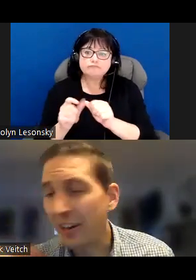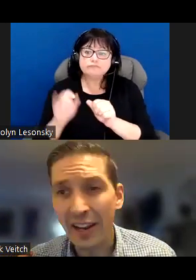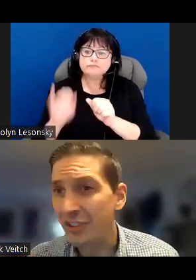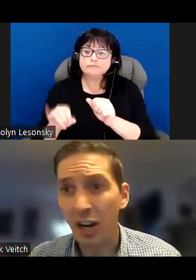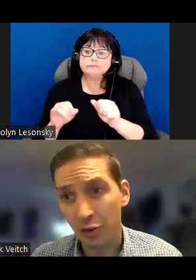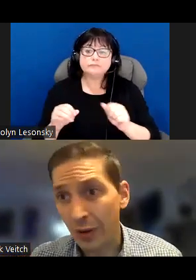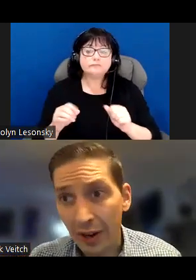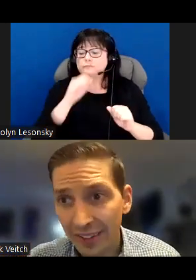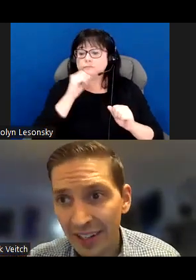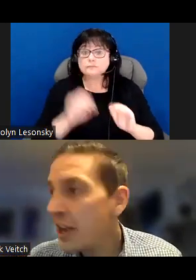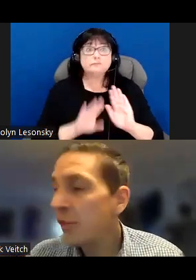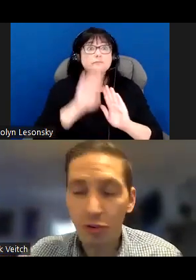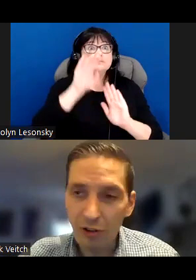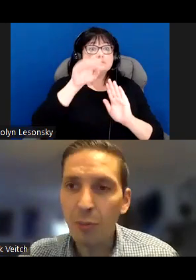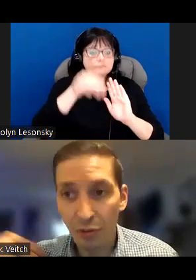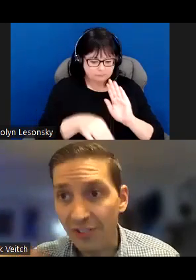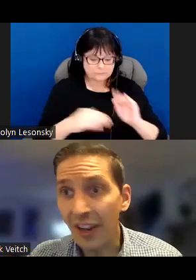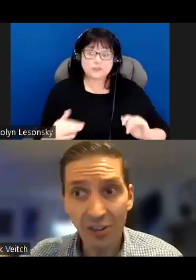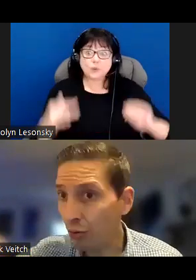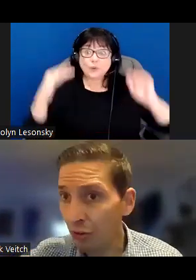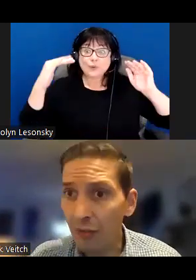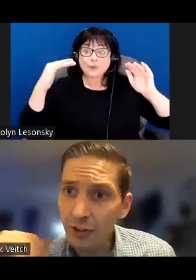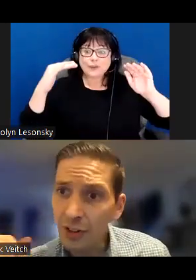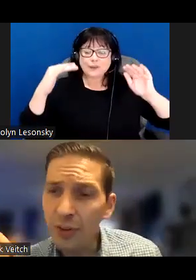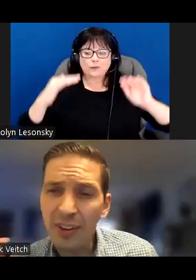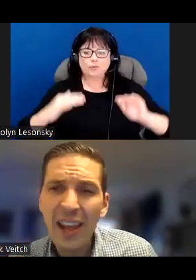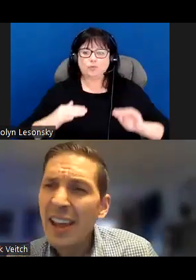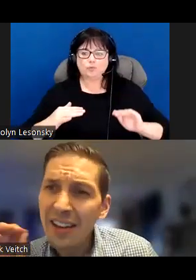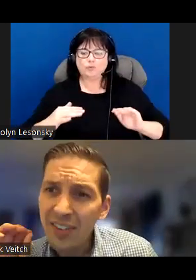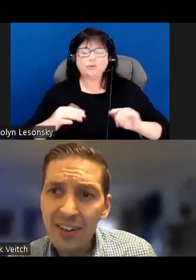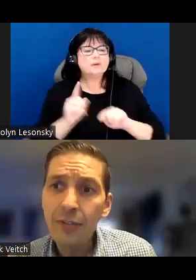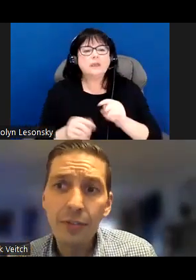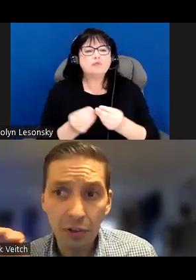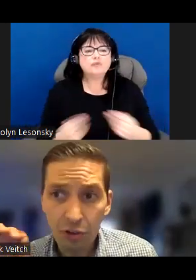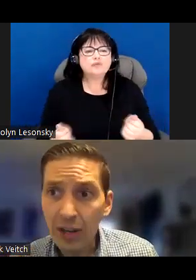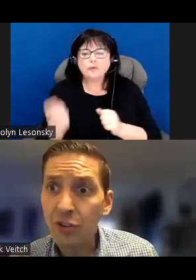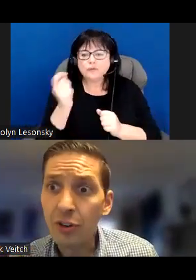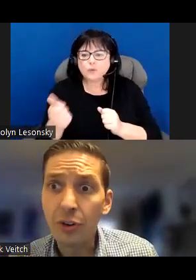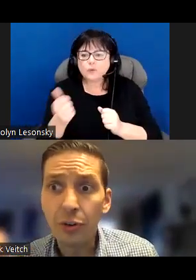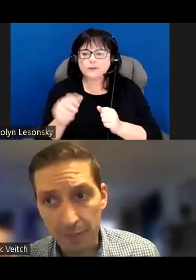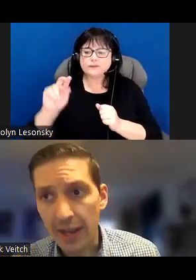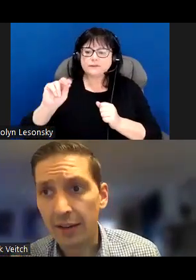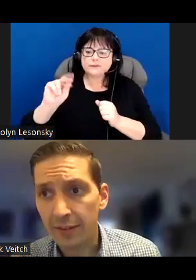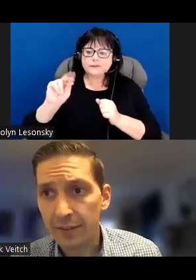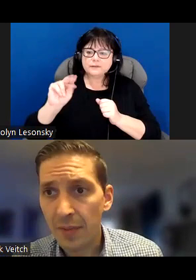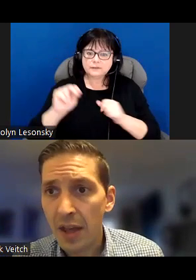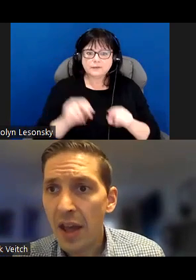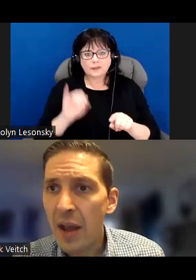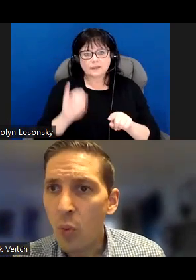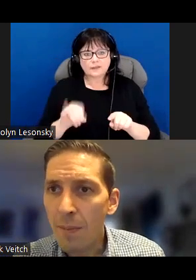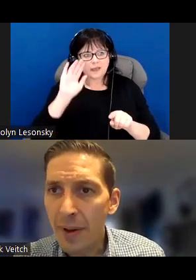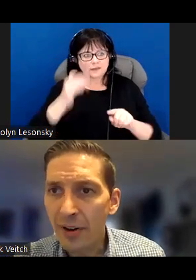stressor enters and I can dodge around it. The stressor presents and I can just resolve it or deal with it. It's as if the stressor